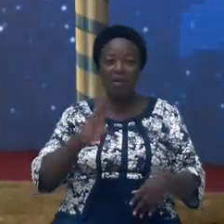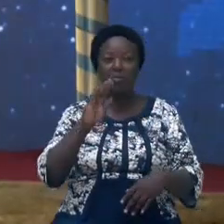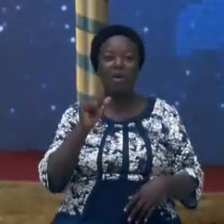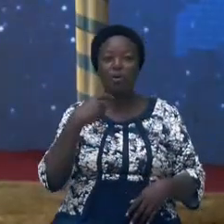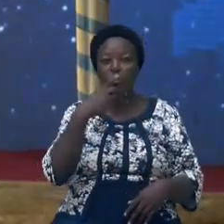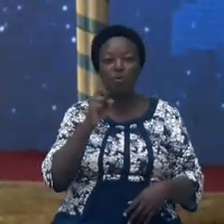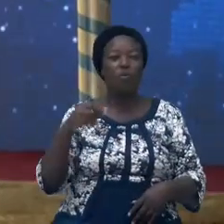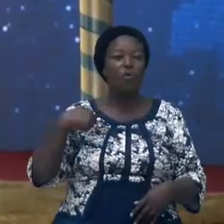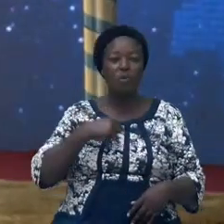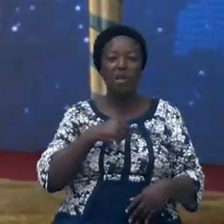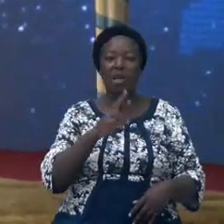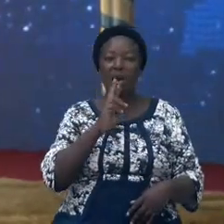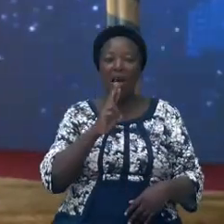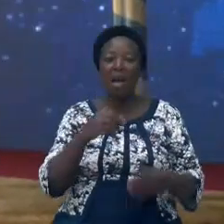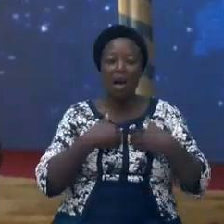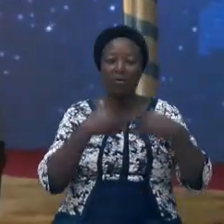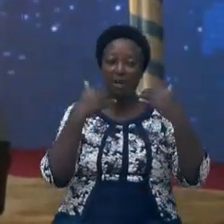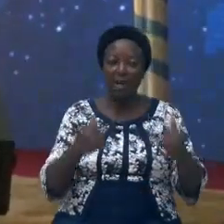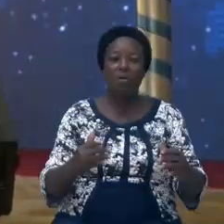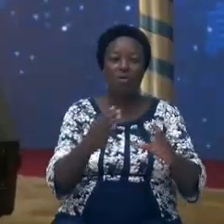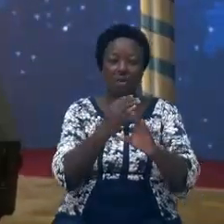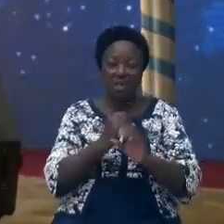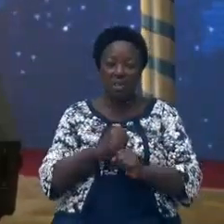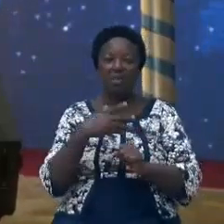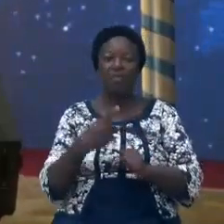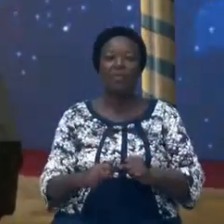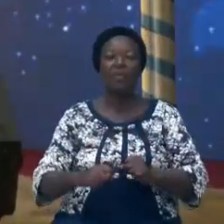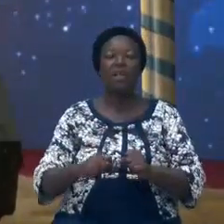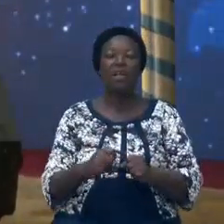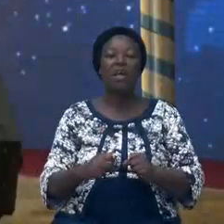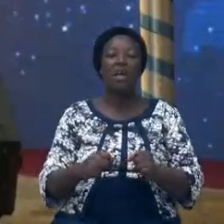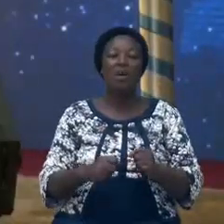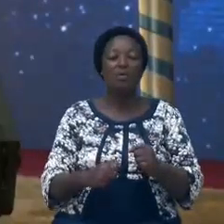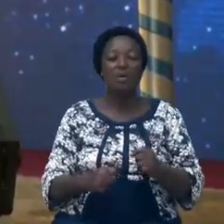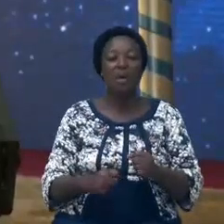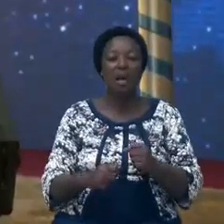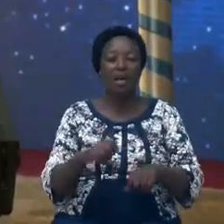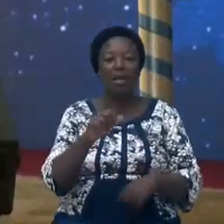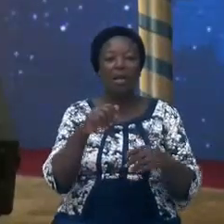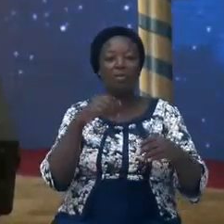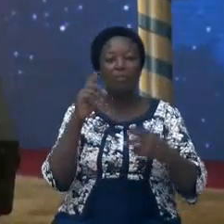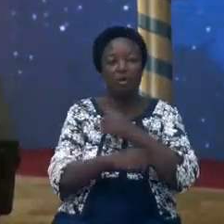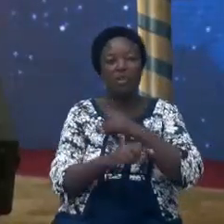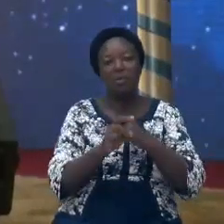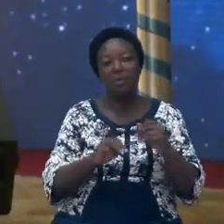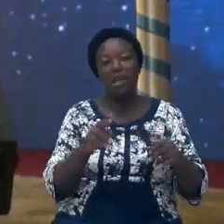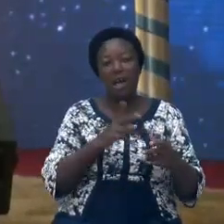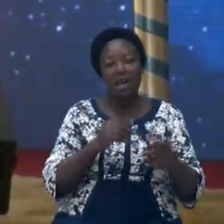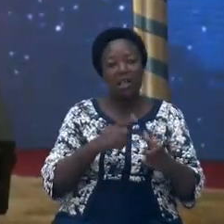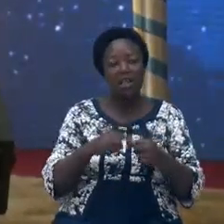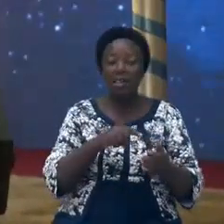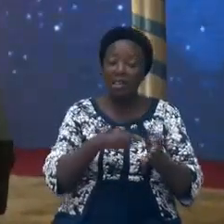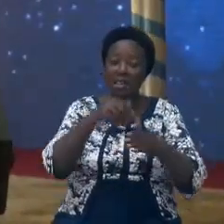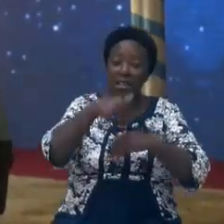Jesus Christ, by whom we have now received the atonement. It's